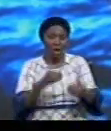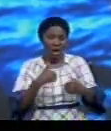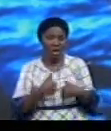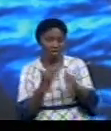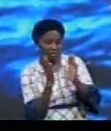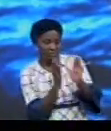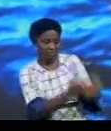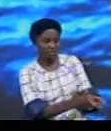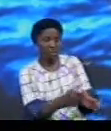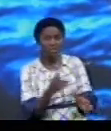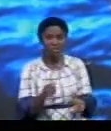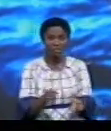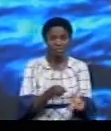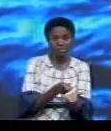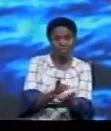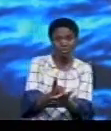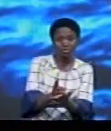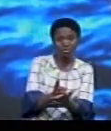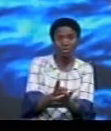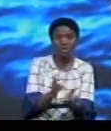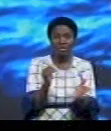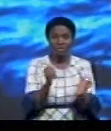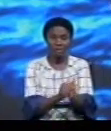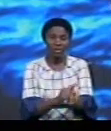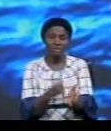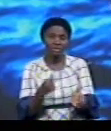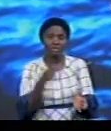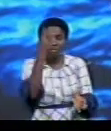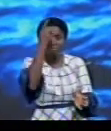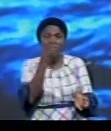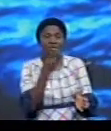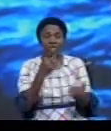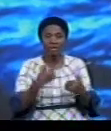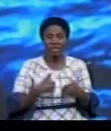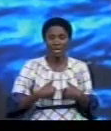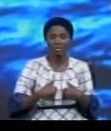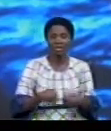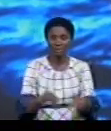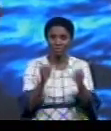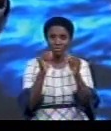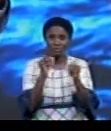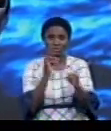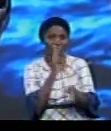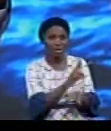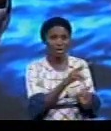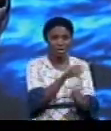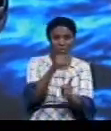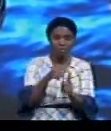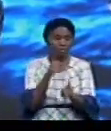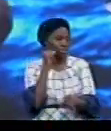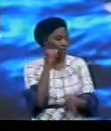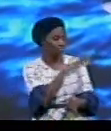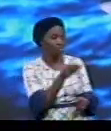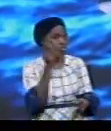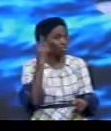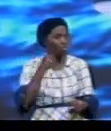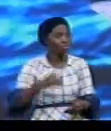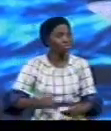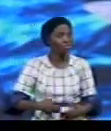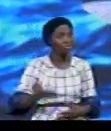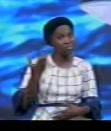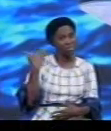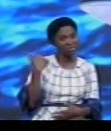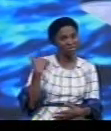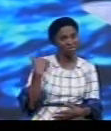her mother drilled into her when she was young. And now you see this standing believer, and then